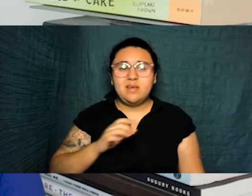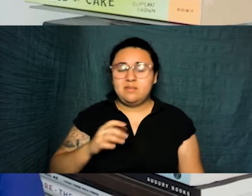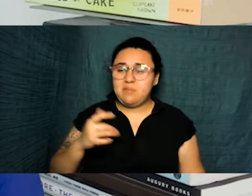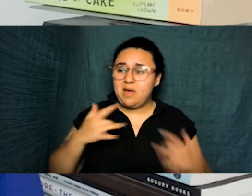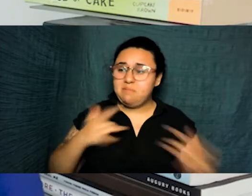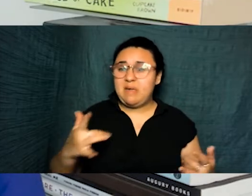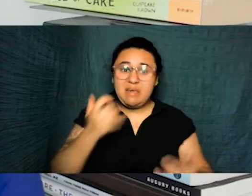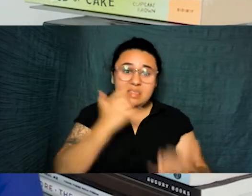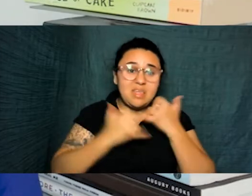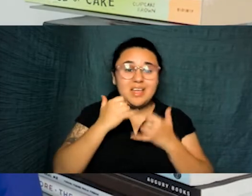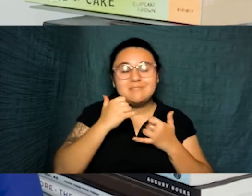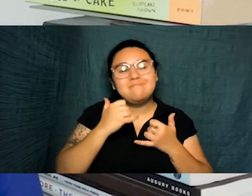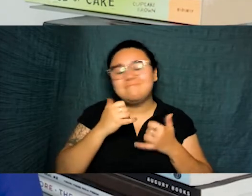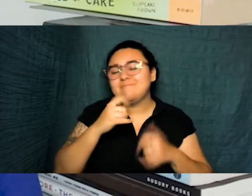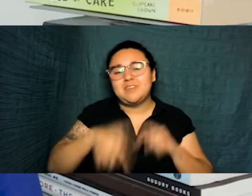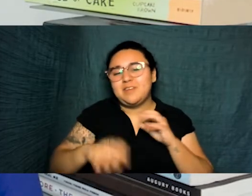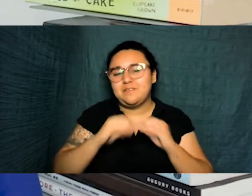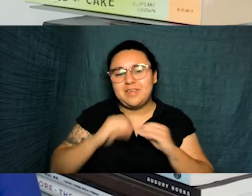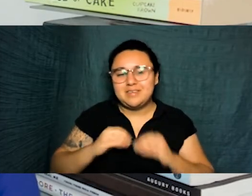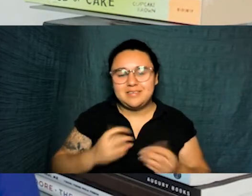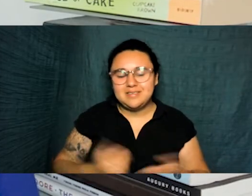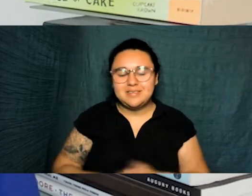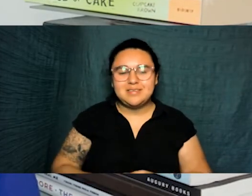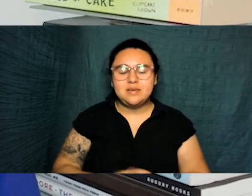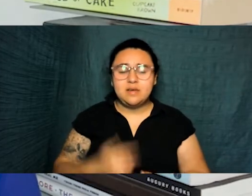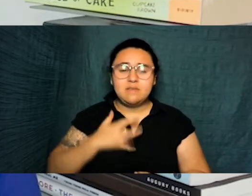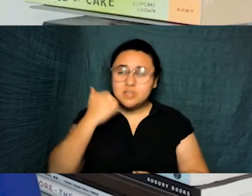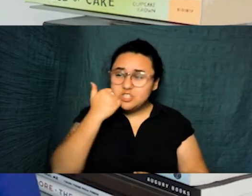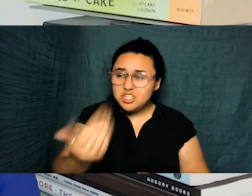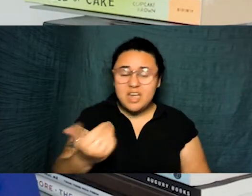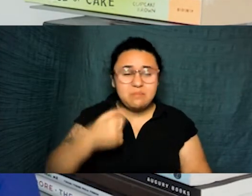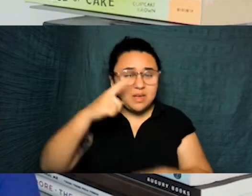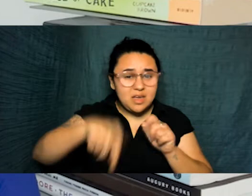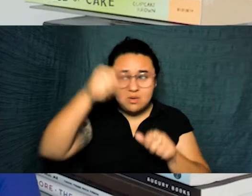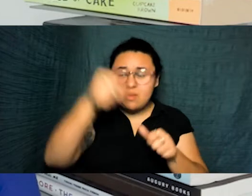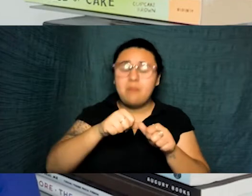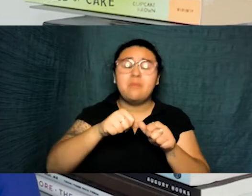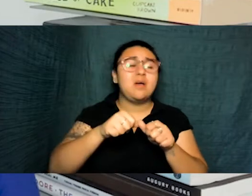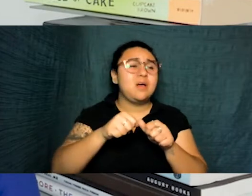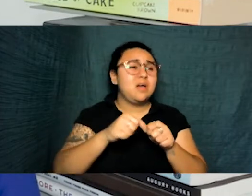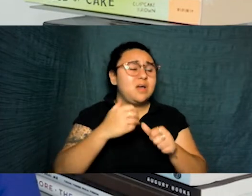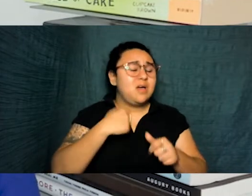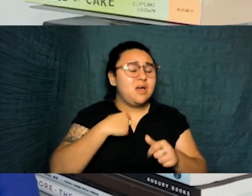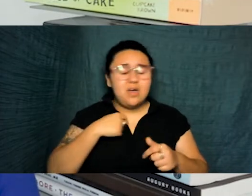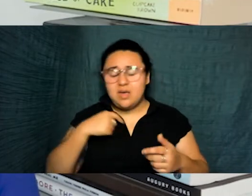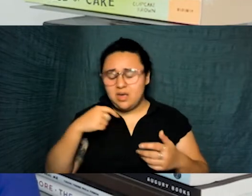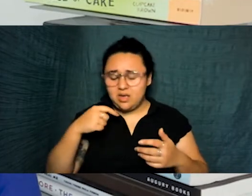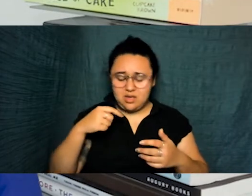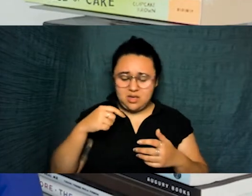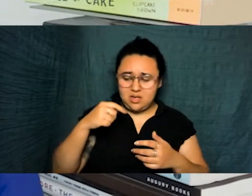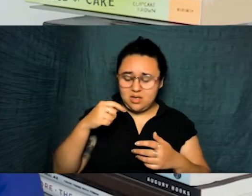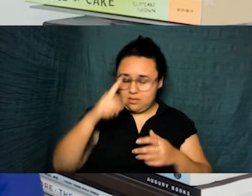couldn't. The shame of things that I could not remember found me, even when I tried to hide from the